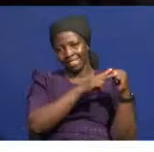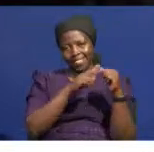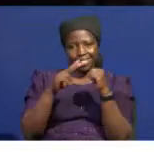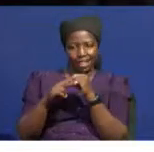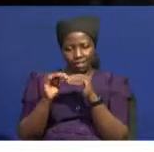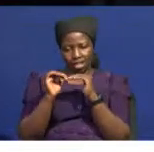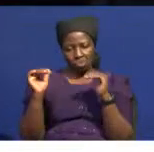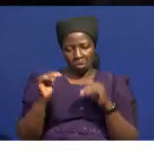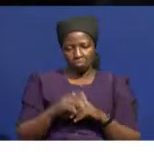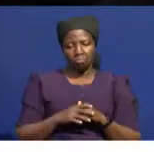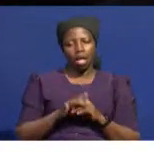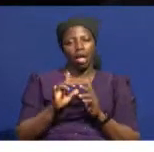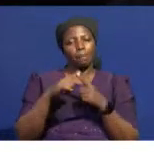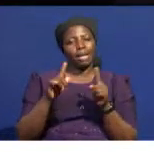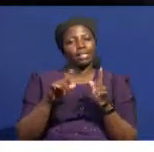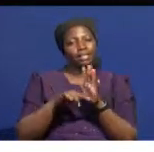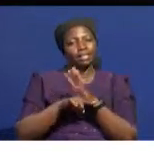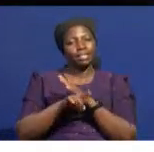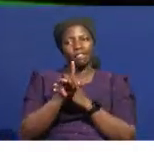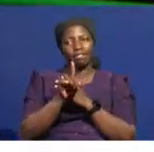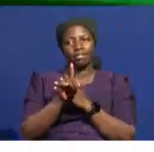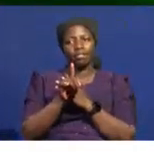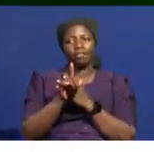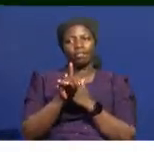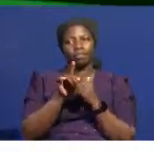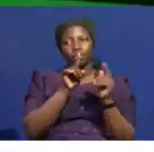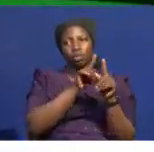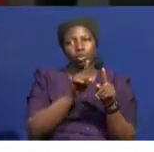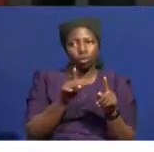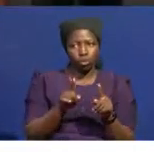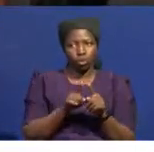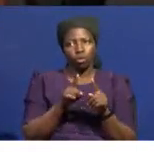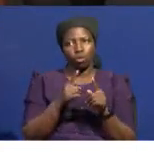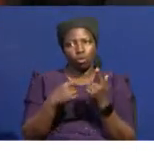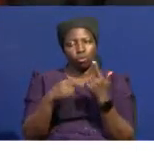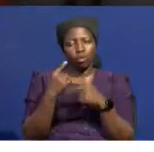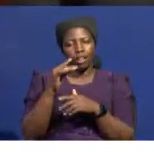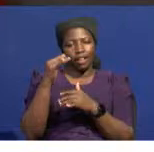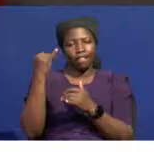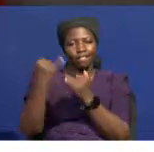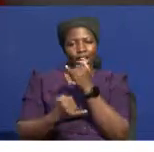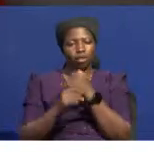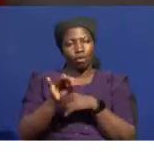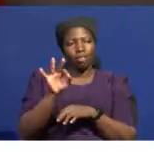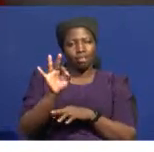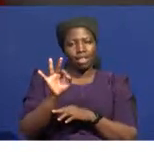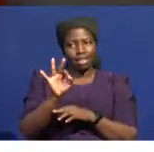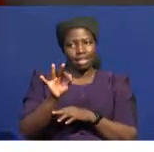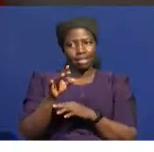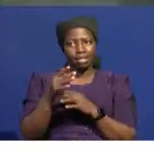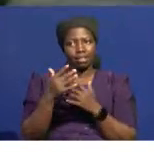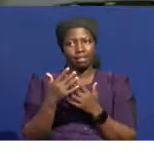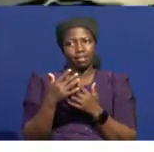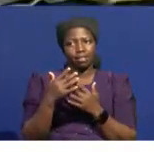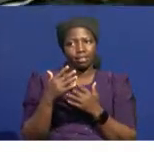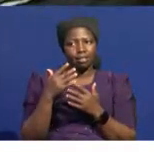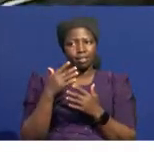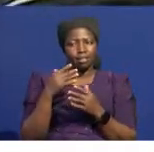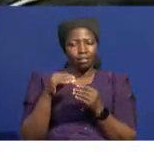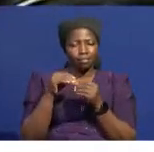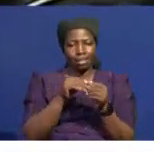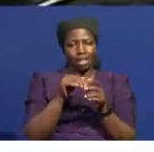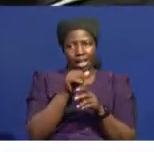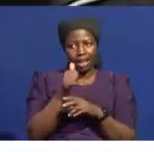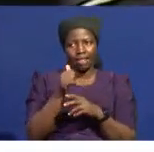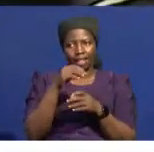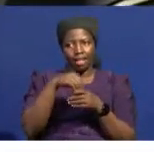he barely got a look in from there as O'Sullivan won the final three frames, clutching another century